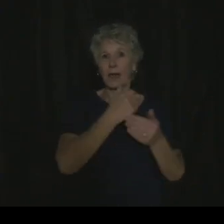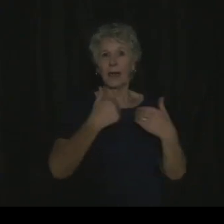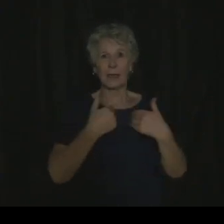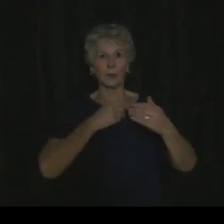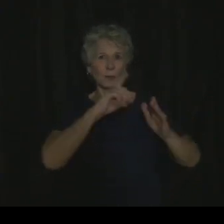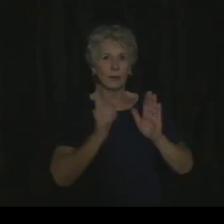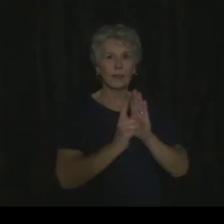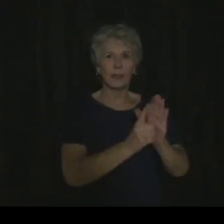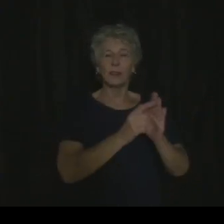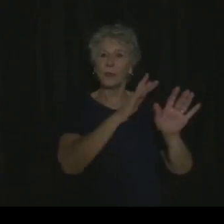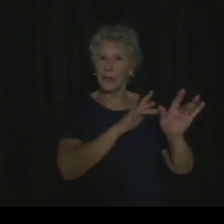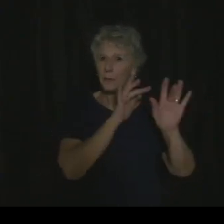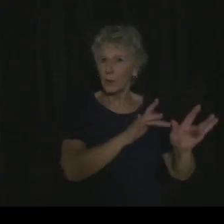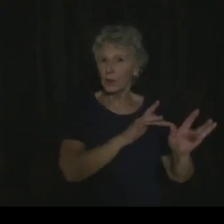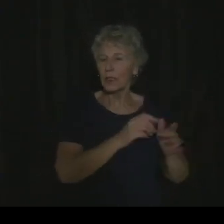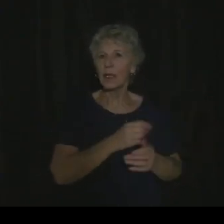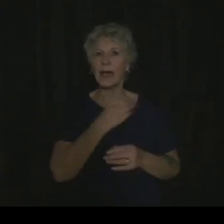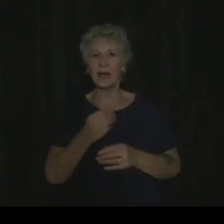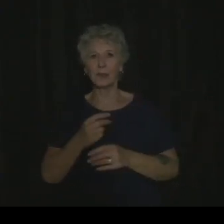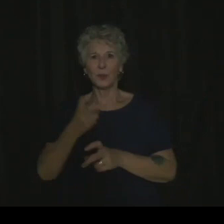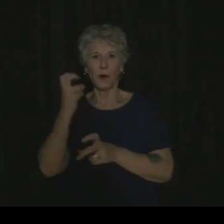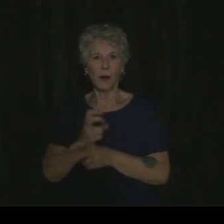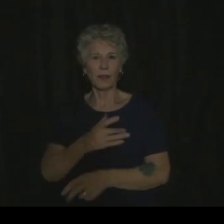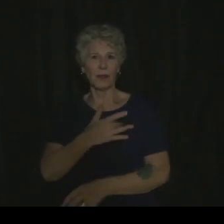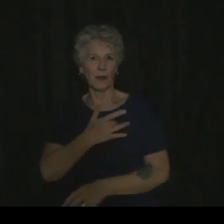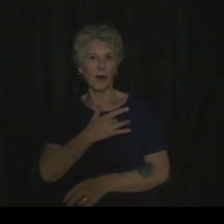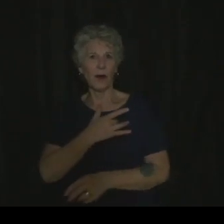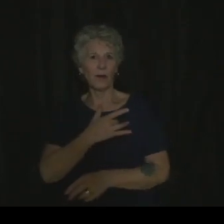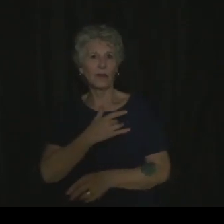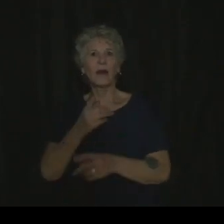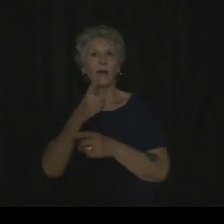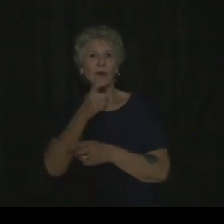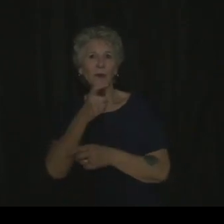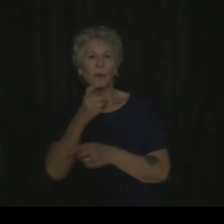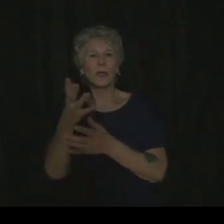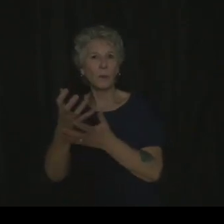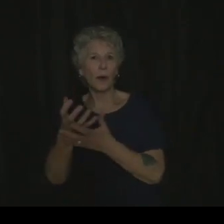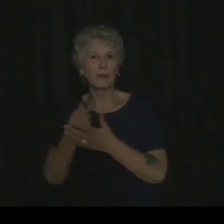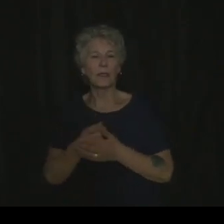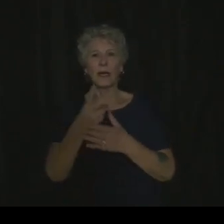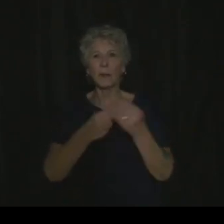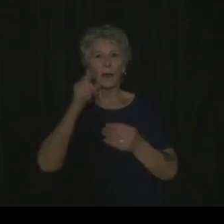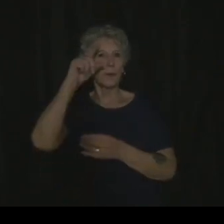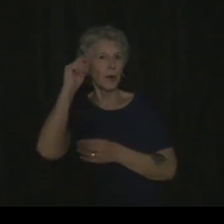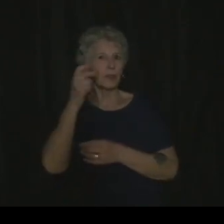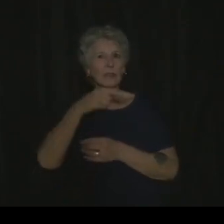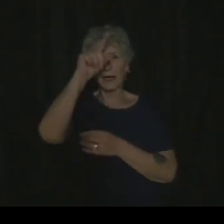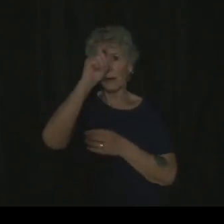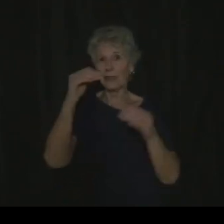demonstrate mercy to whom he will and to harden whoever he wants. Both Moses and Pharaoh were equally